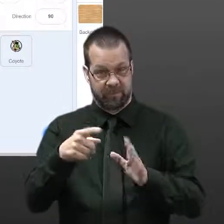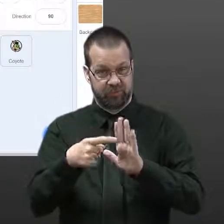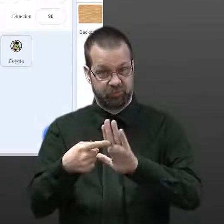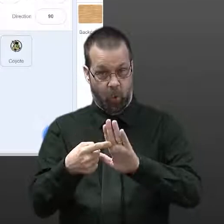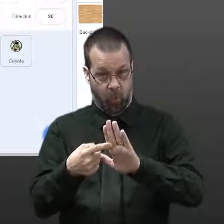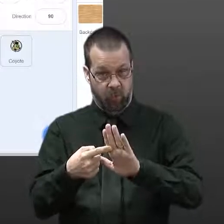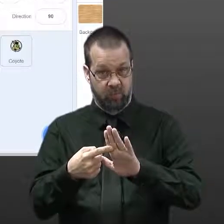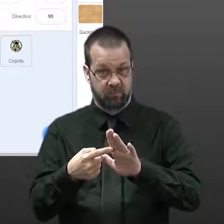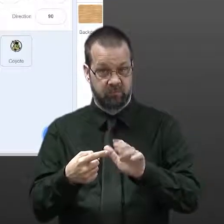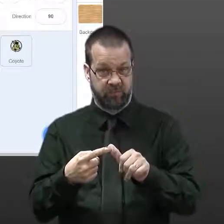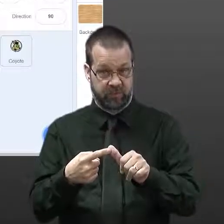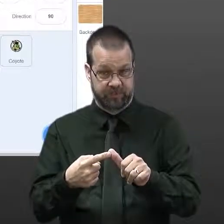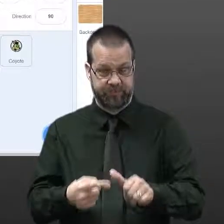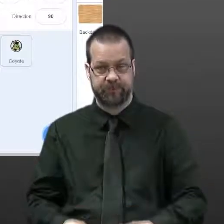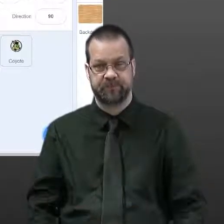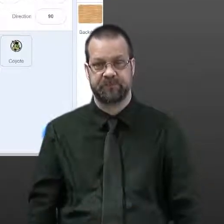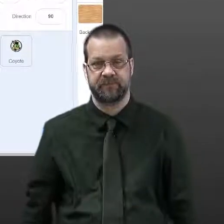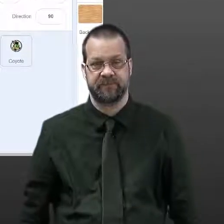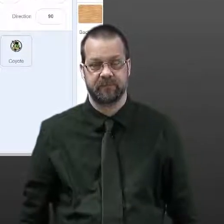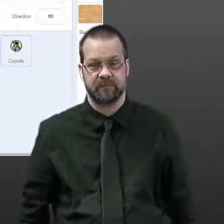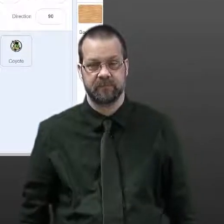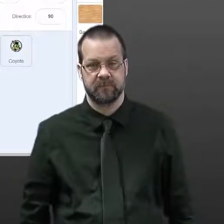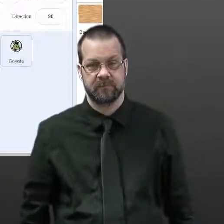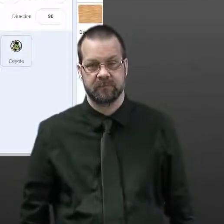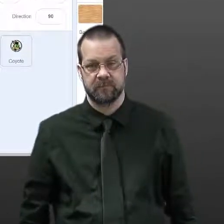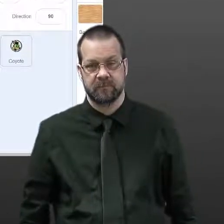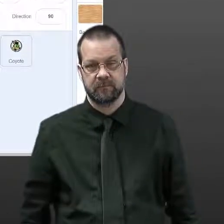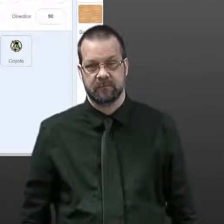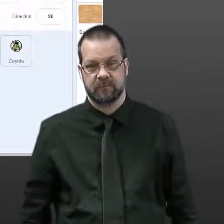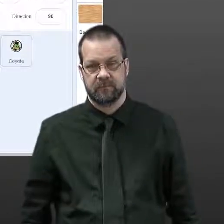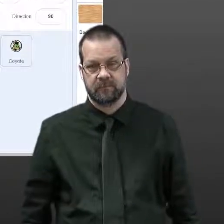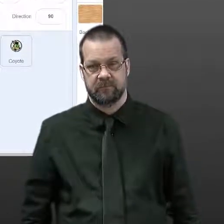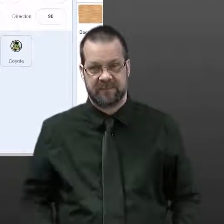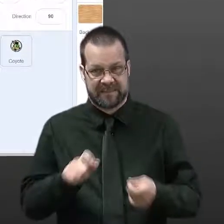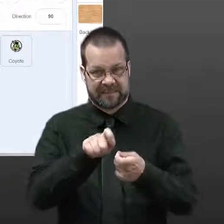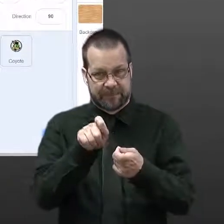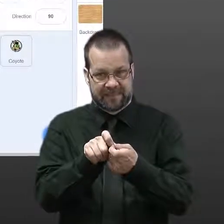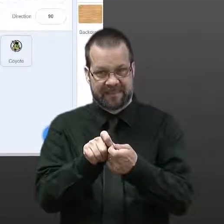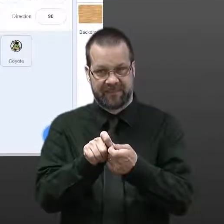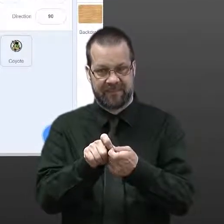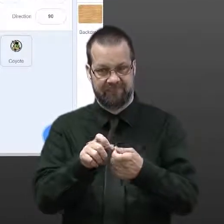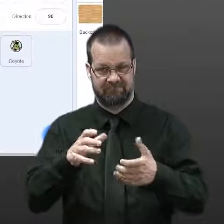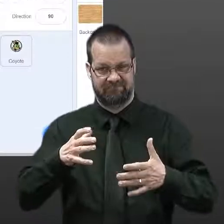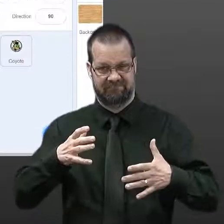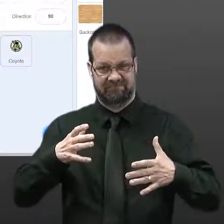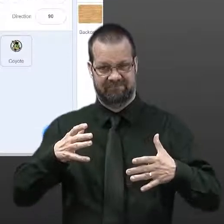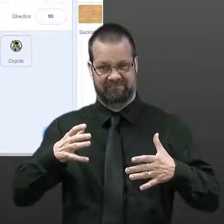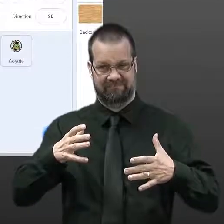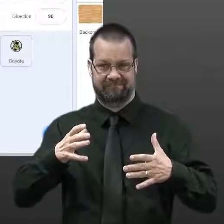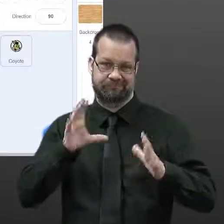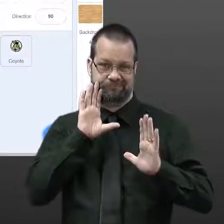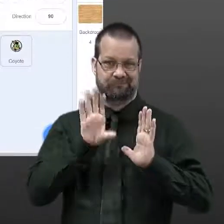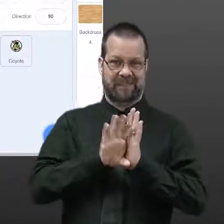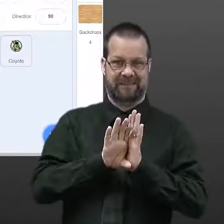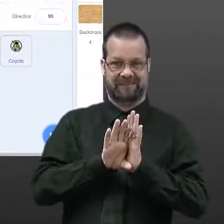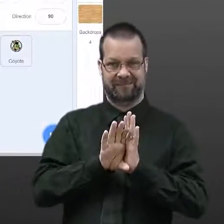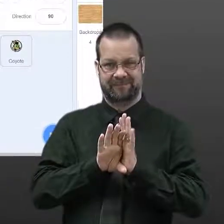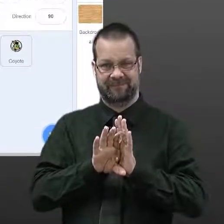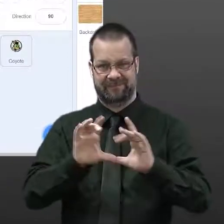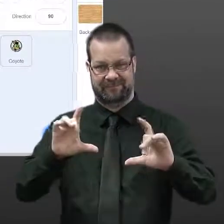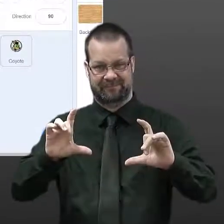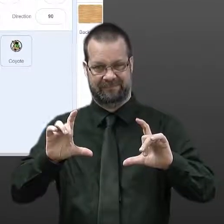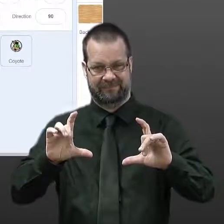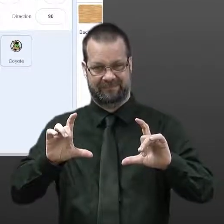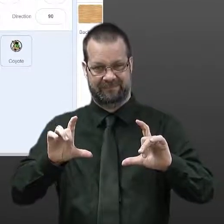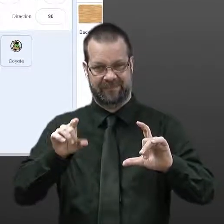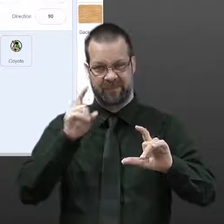showing. Then we are going to make sure that it's on a specific costume. So we have a couple different costumes for